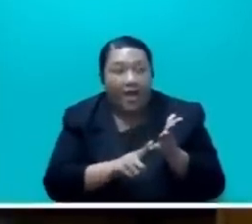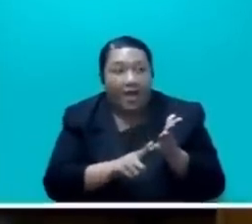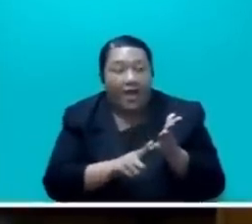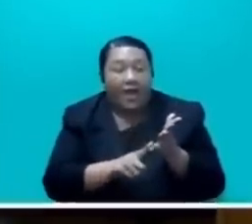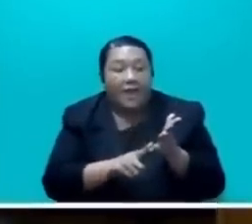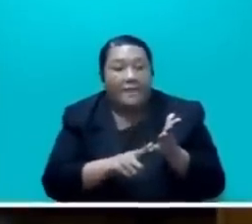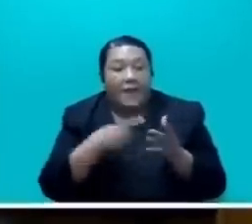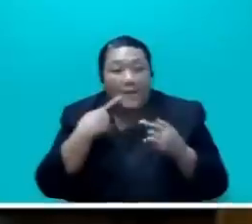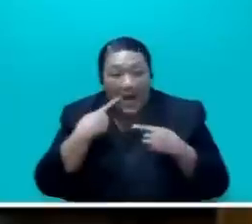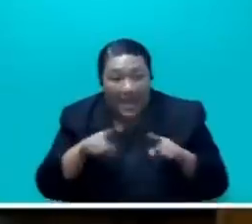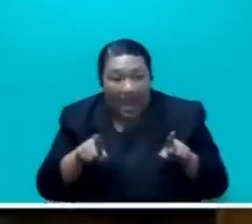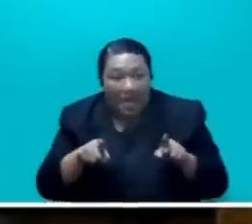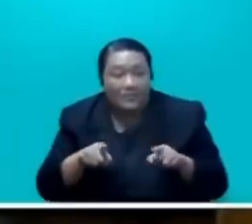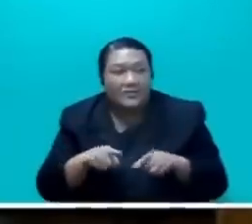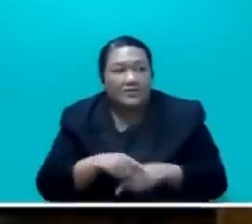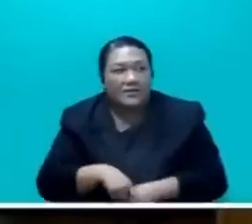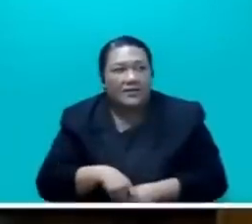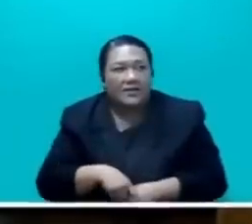night, we have a Fijian word.